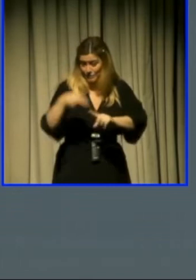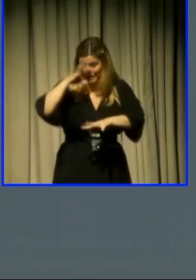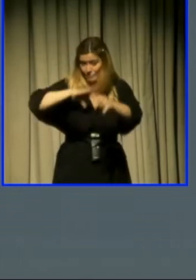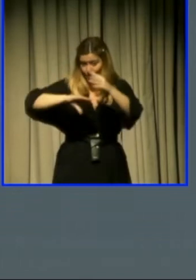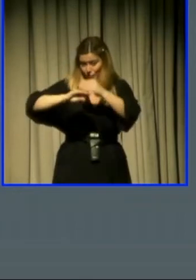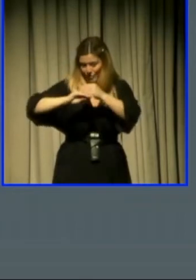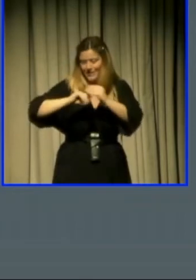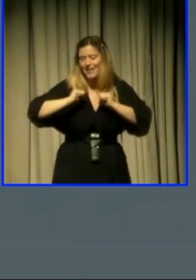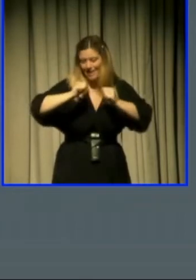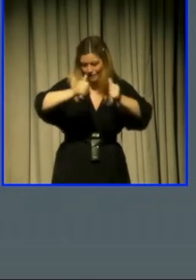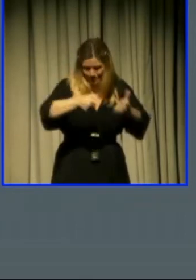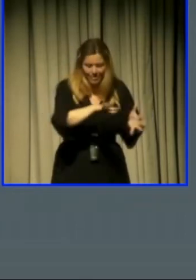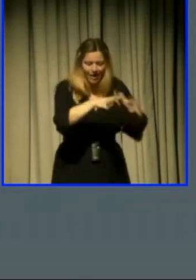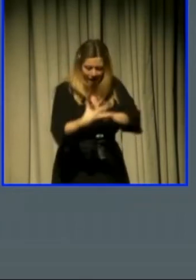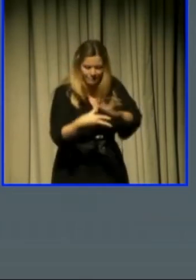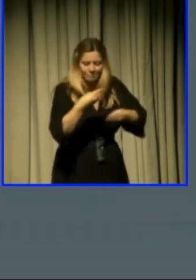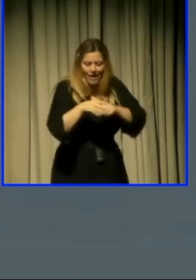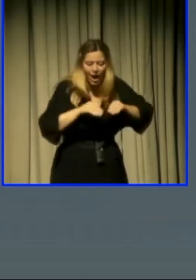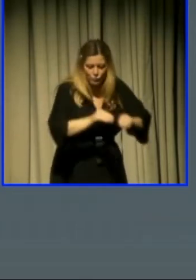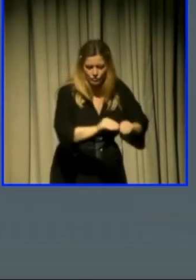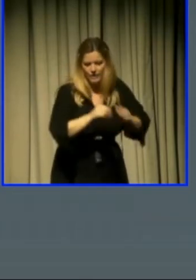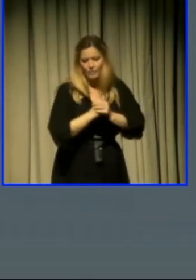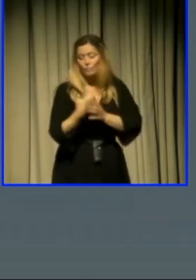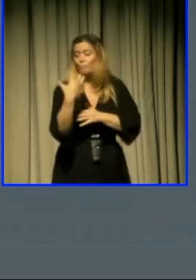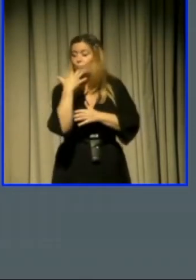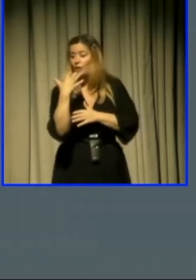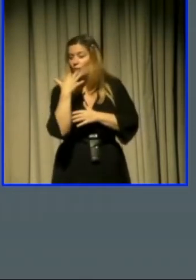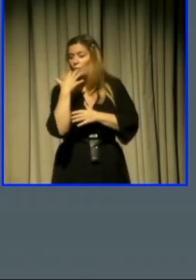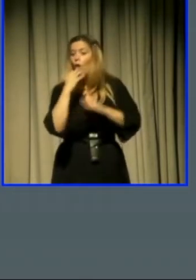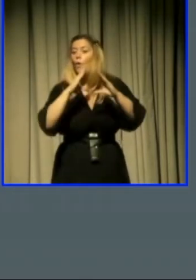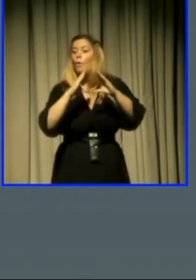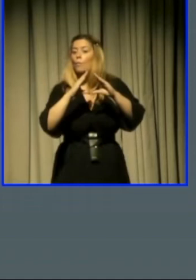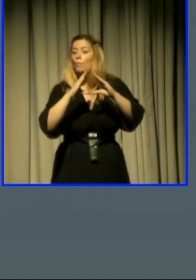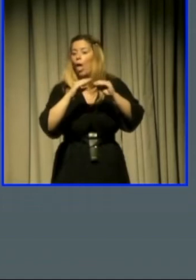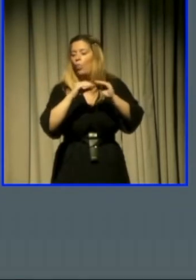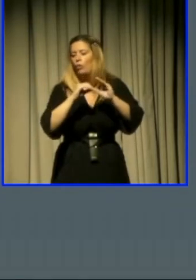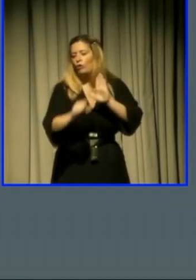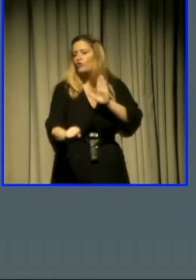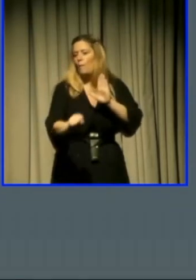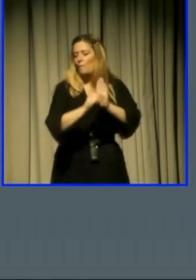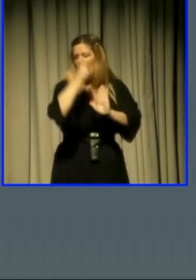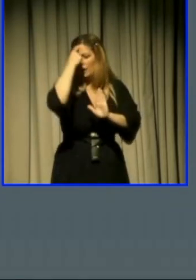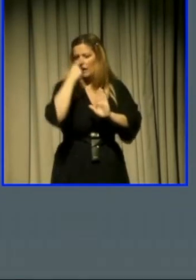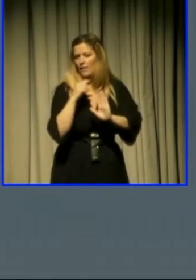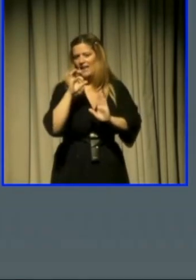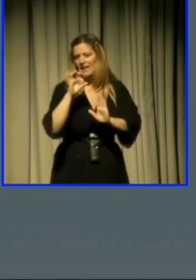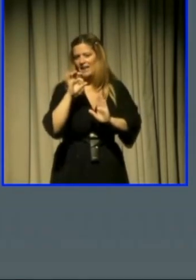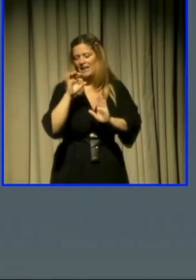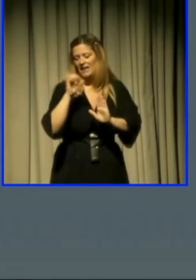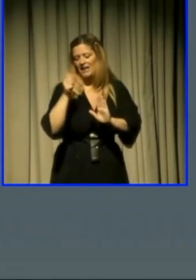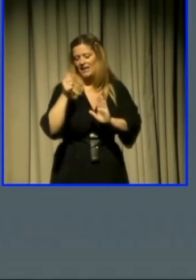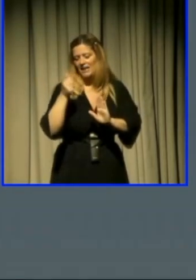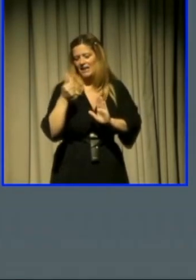to look like this. And it's the idea that people can go into this space, they can browse around, they